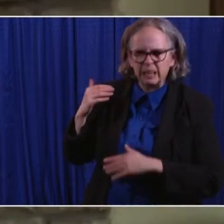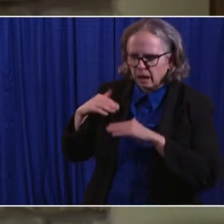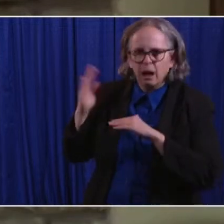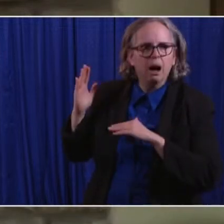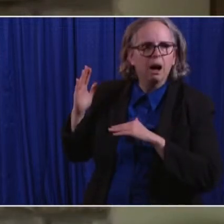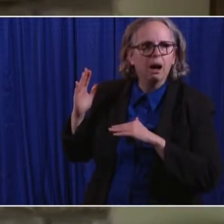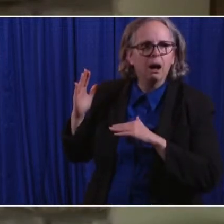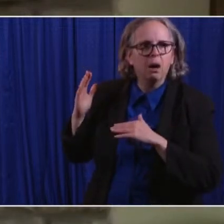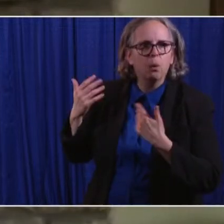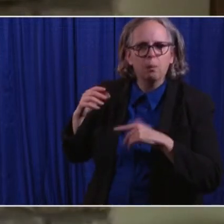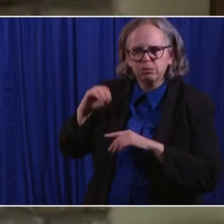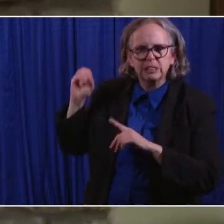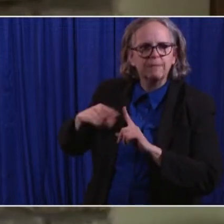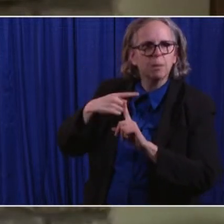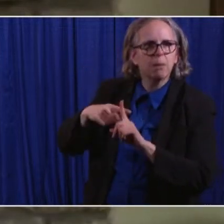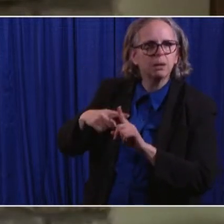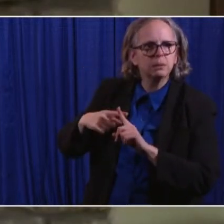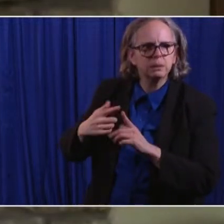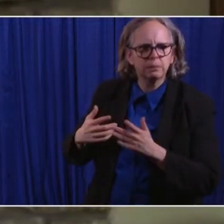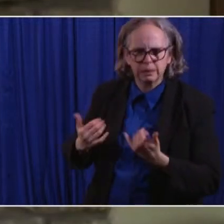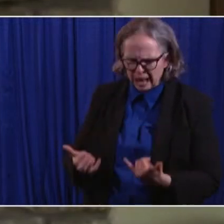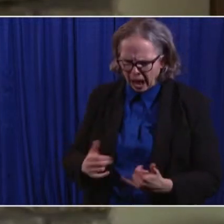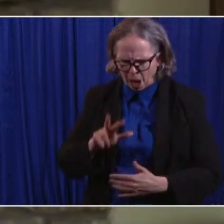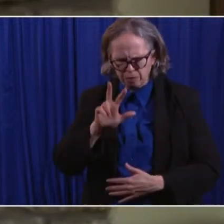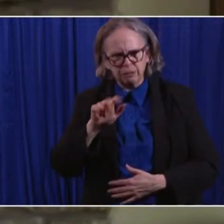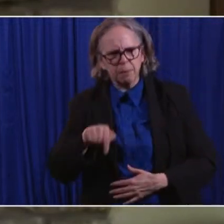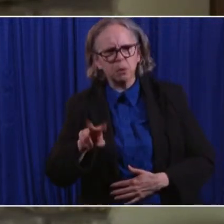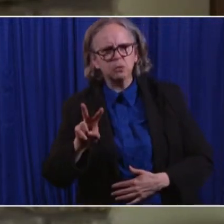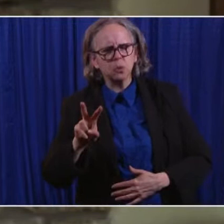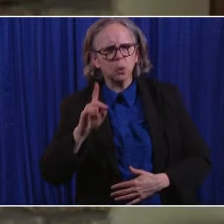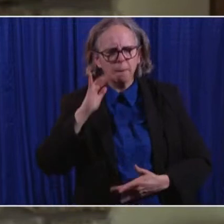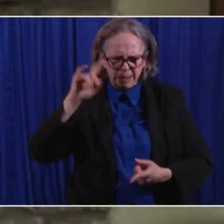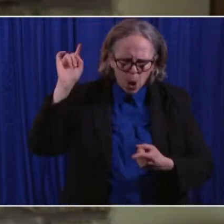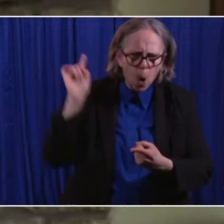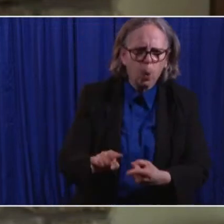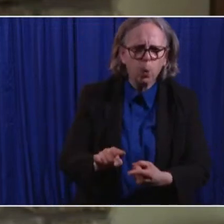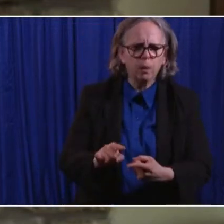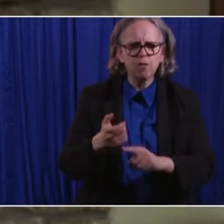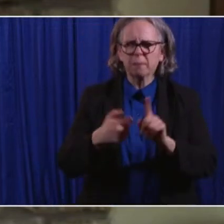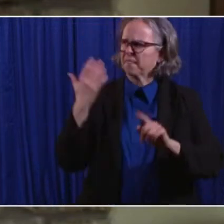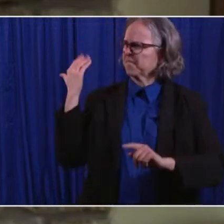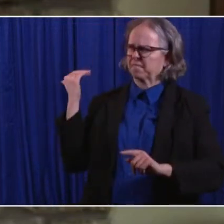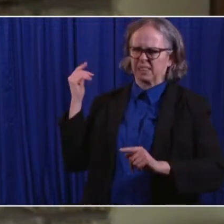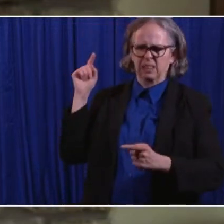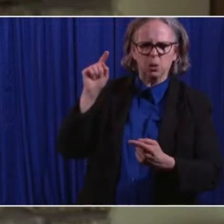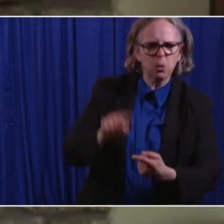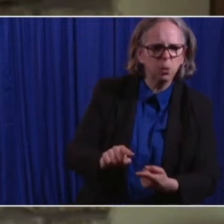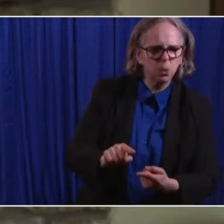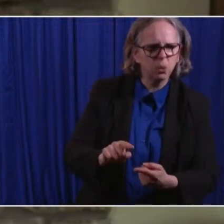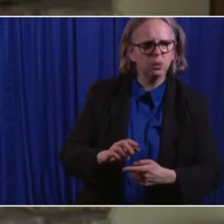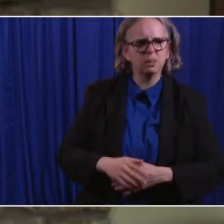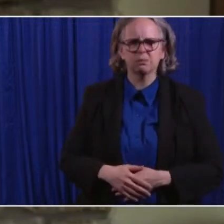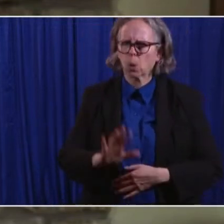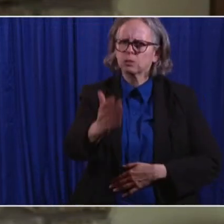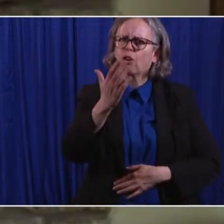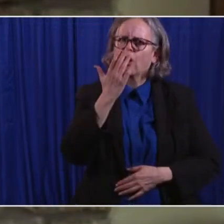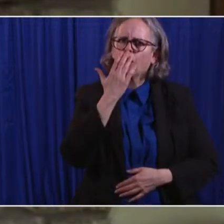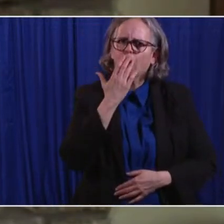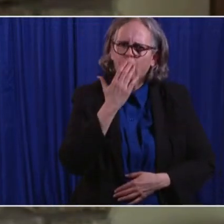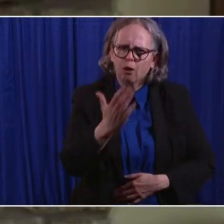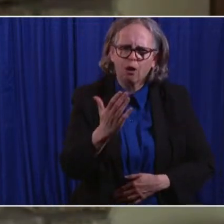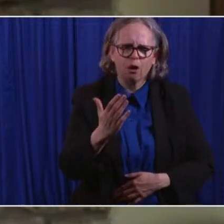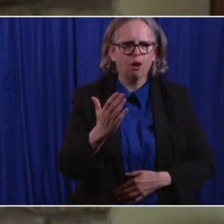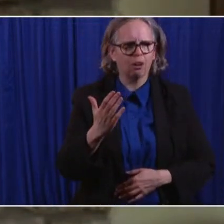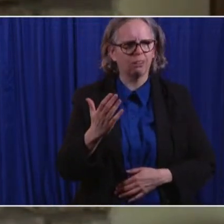over 15. So that positivity rate staying low is a good sign to me. So it's not just the